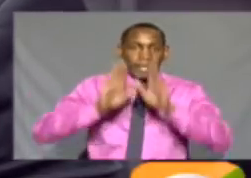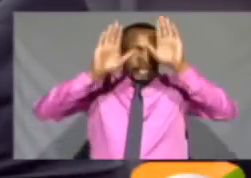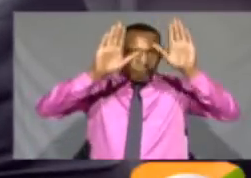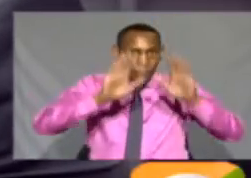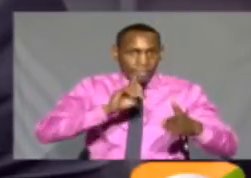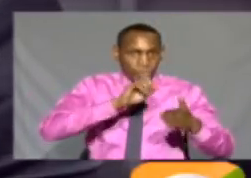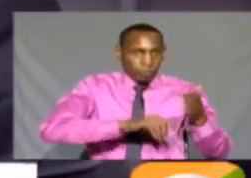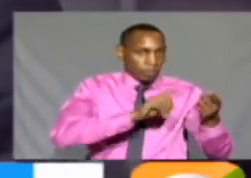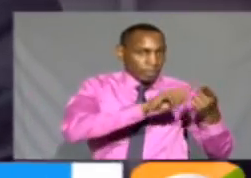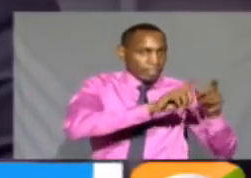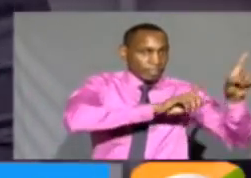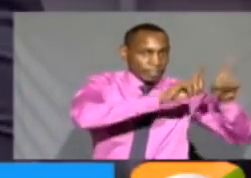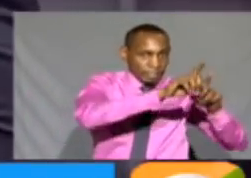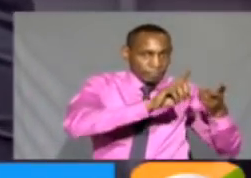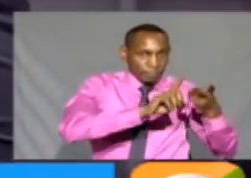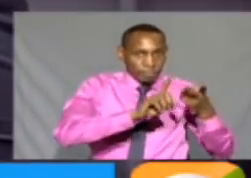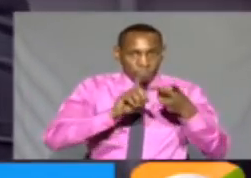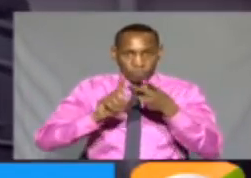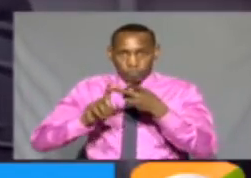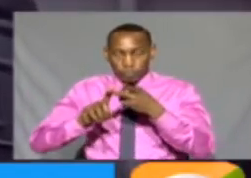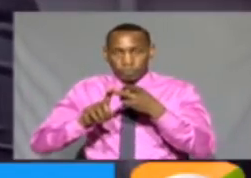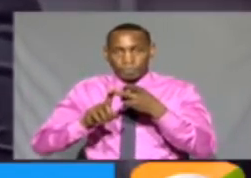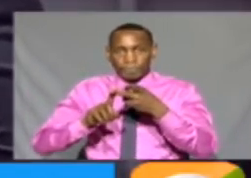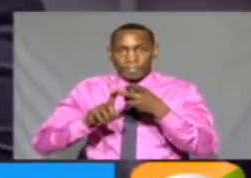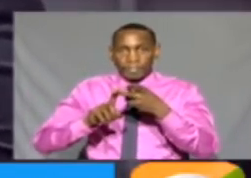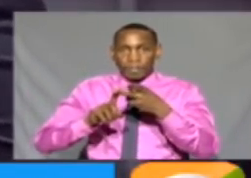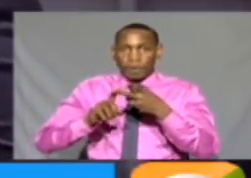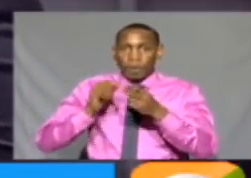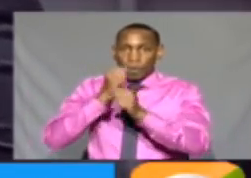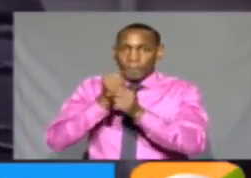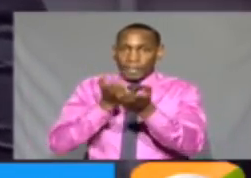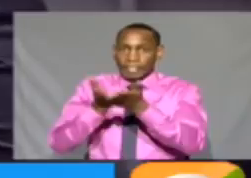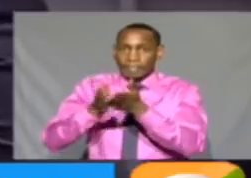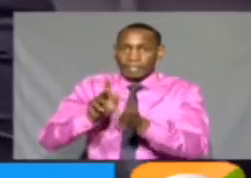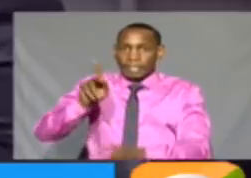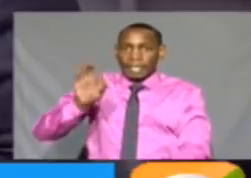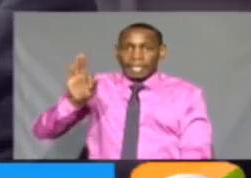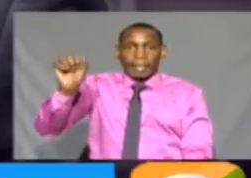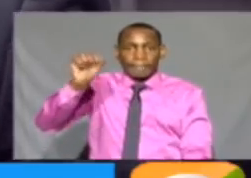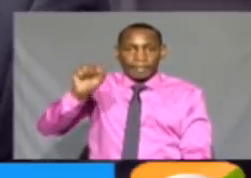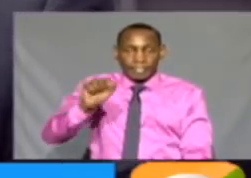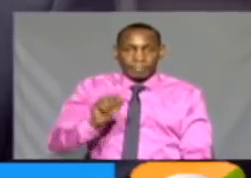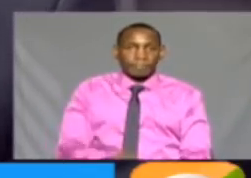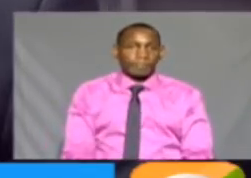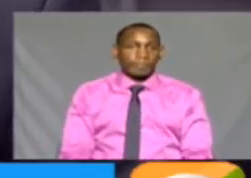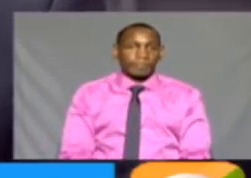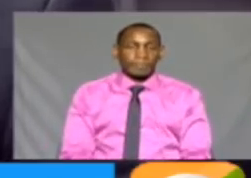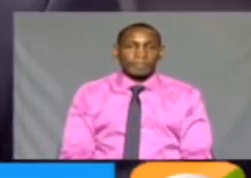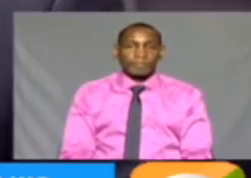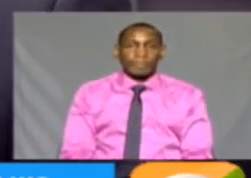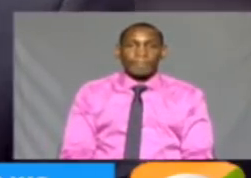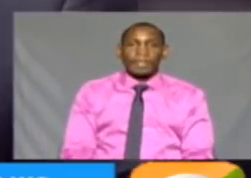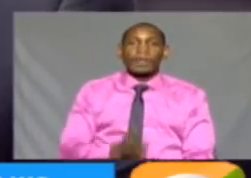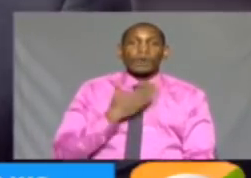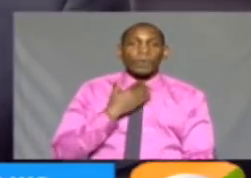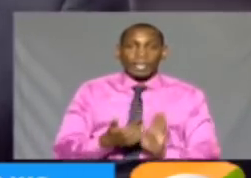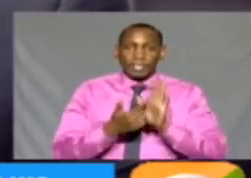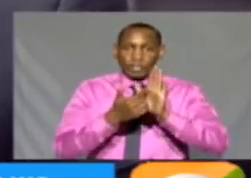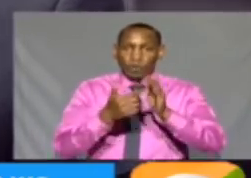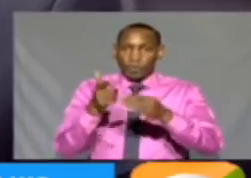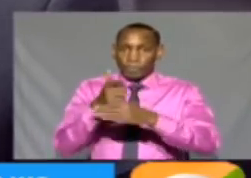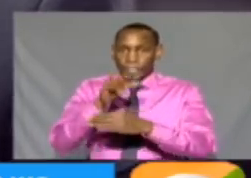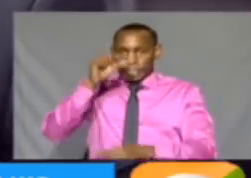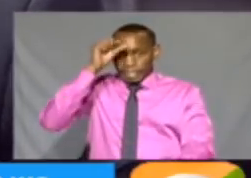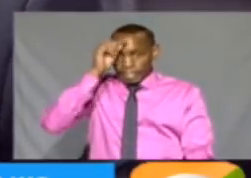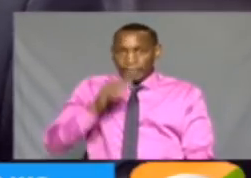important, trips or functional services at Kenya Ferry Services? I want to play you a soundbite by